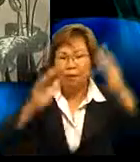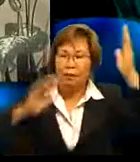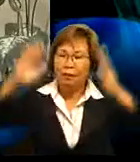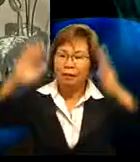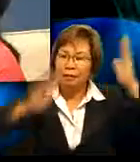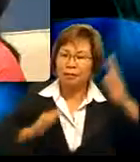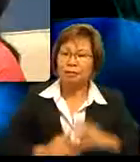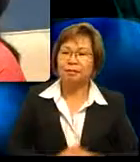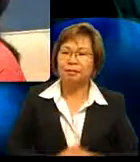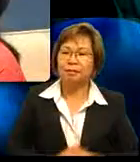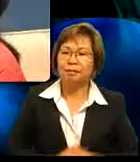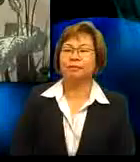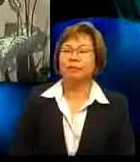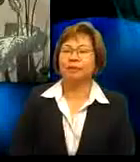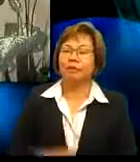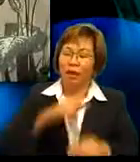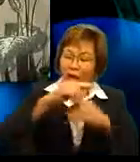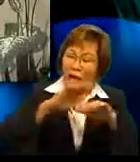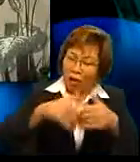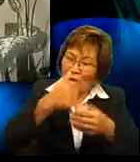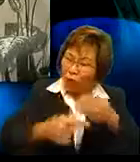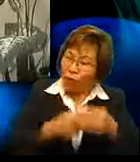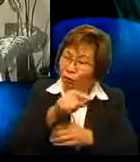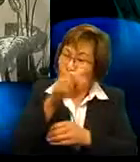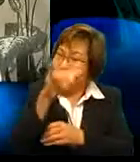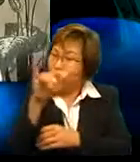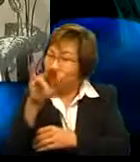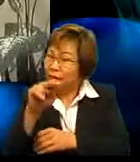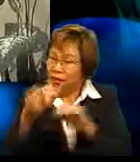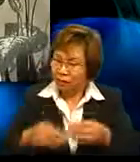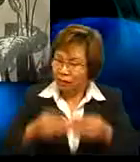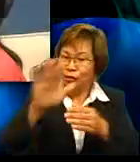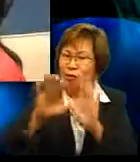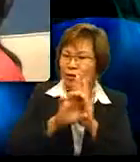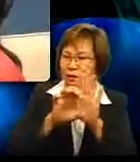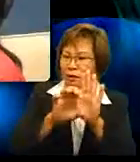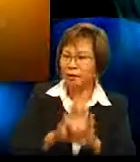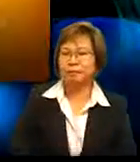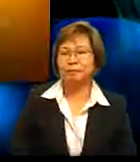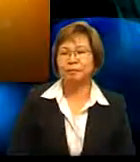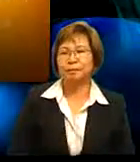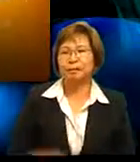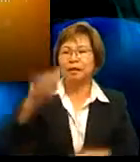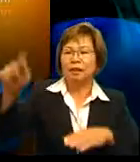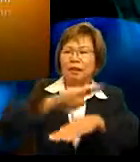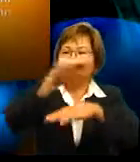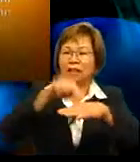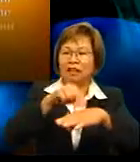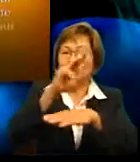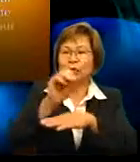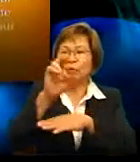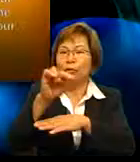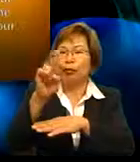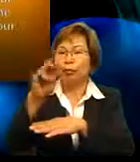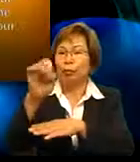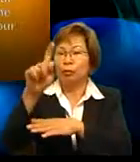Malaysia. How about you, Rina? Can you give us your example? The national monument was